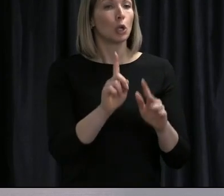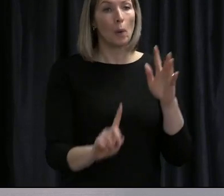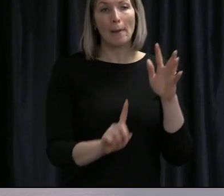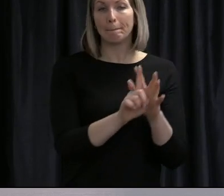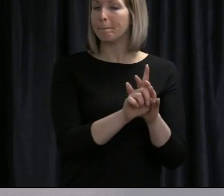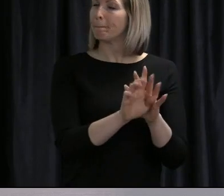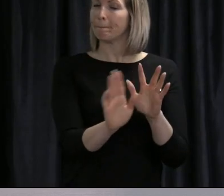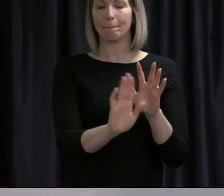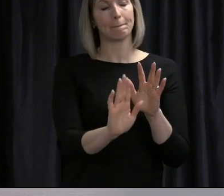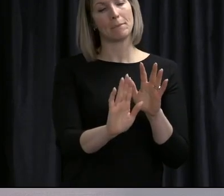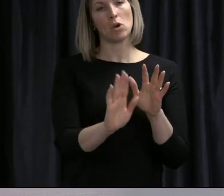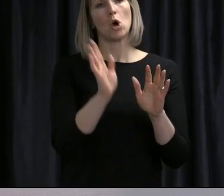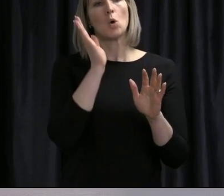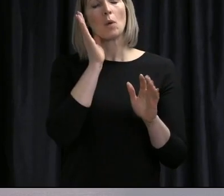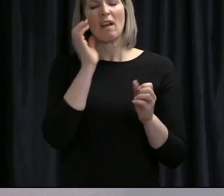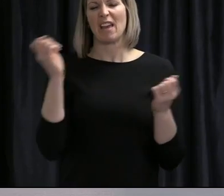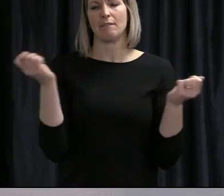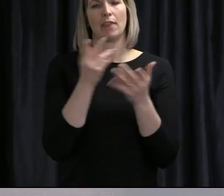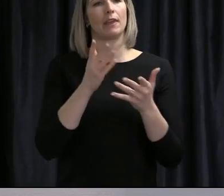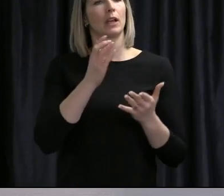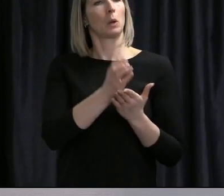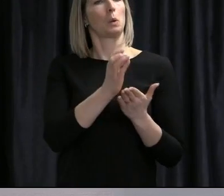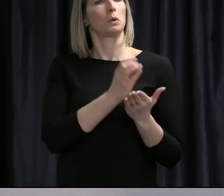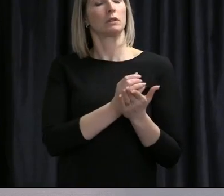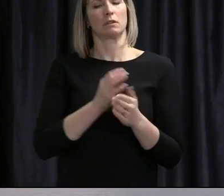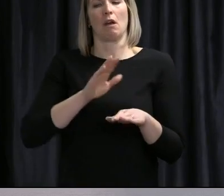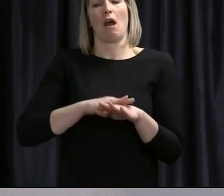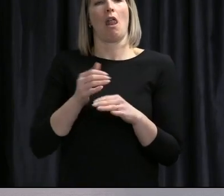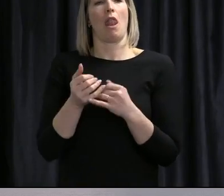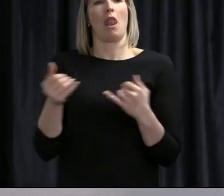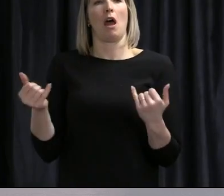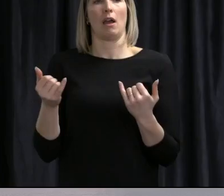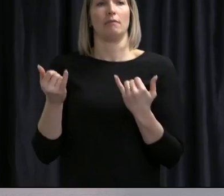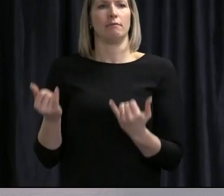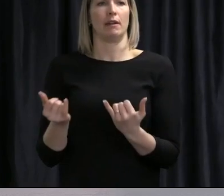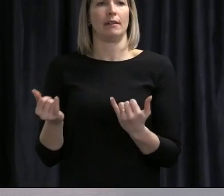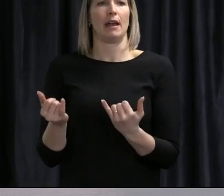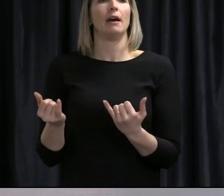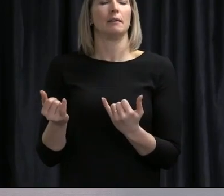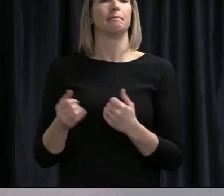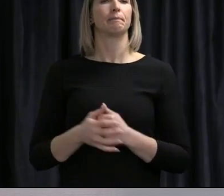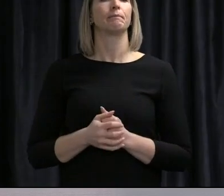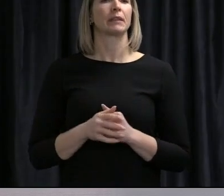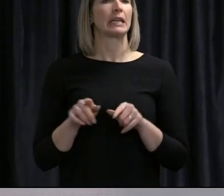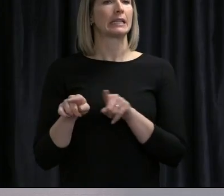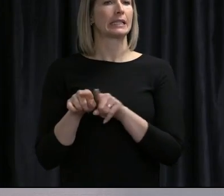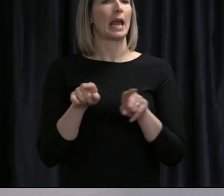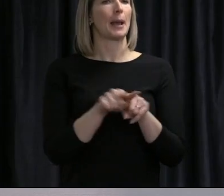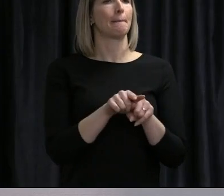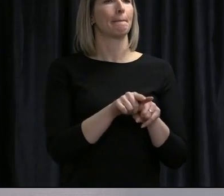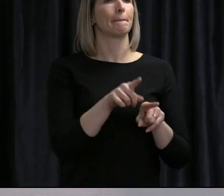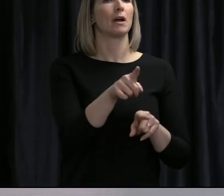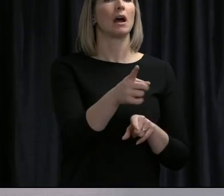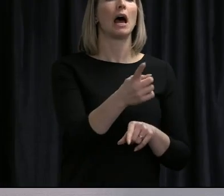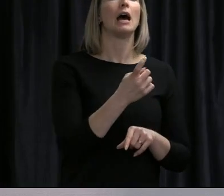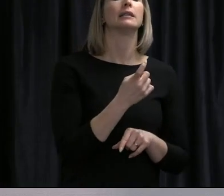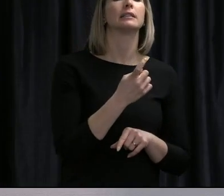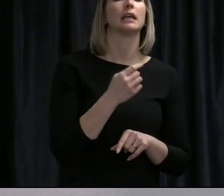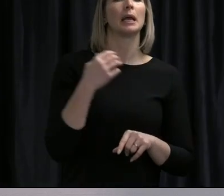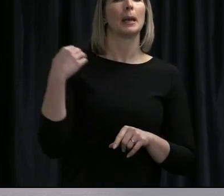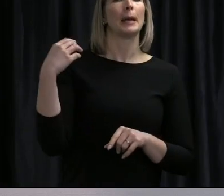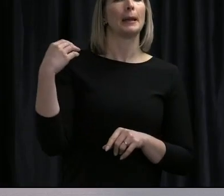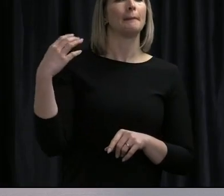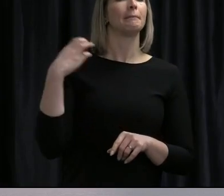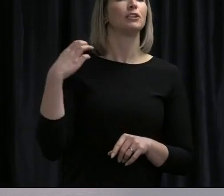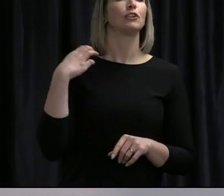that, and so what we're working with CNA to provide the mechanism to do something very similar. Can you Haggie. tell us how, give